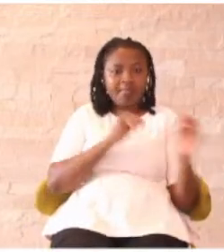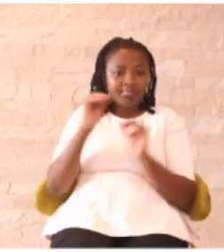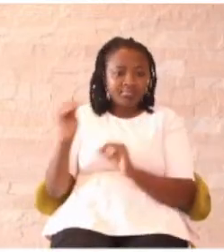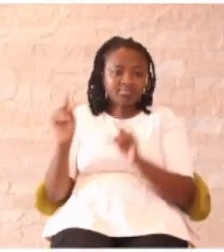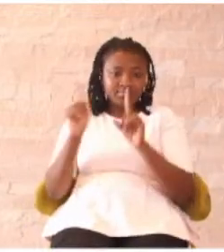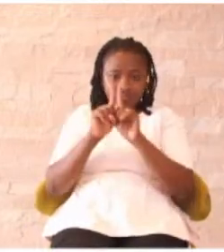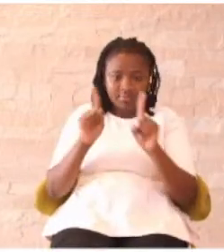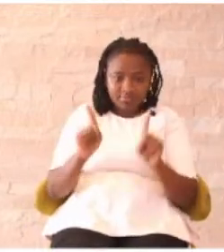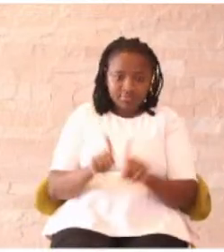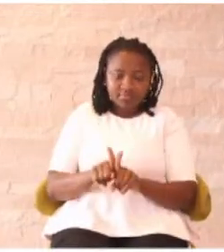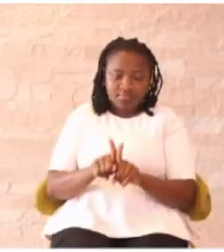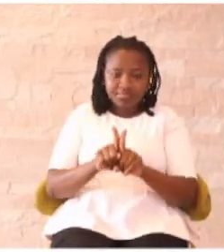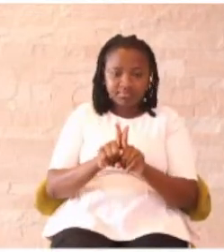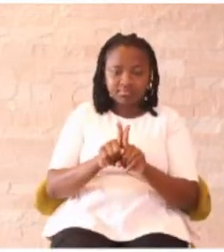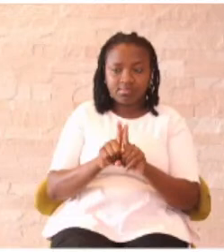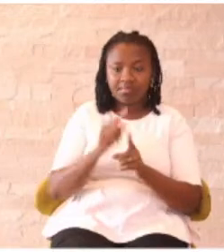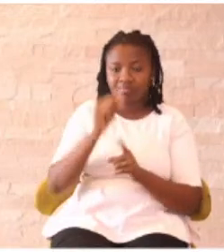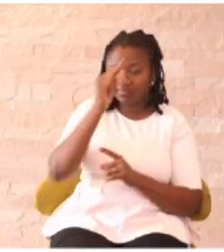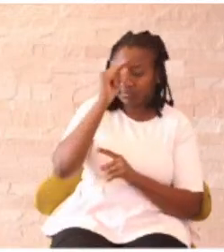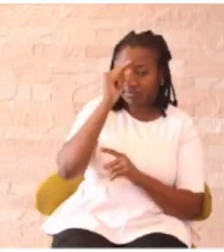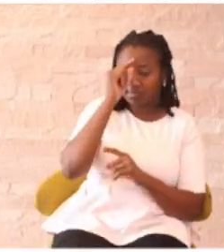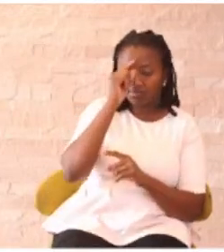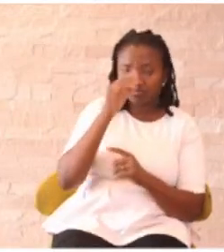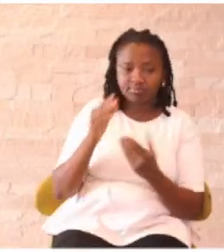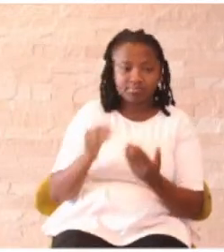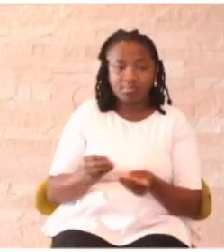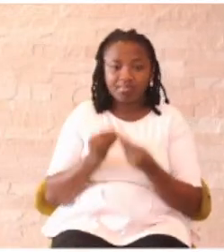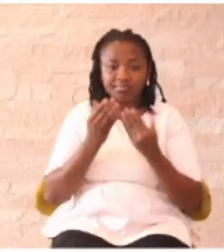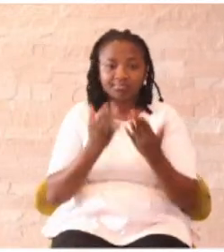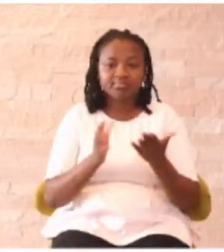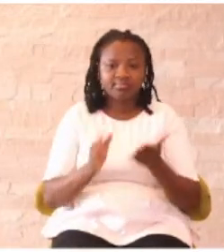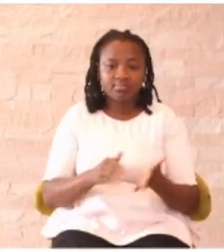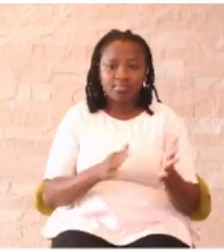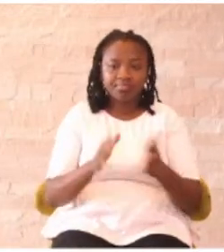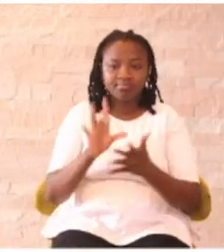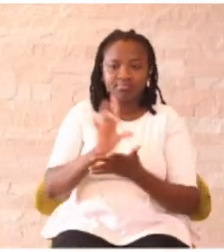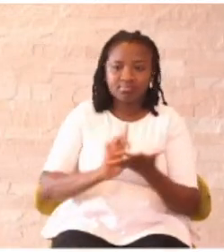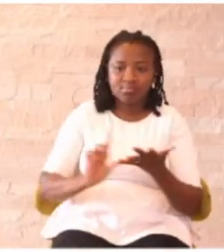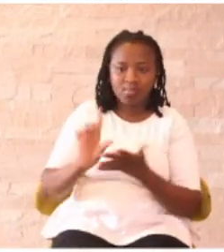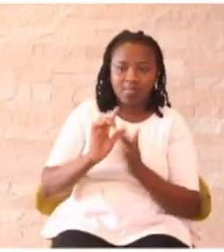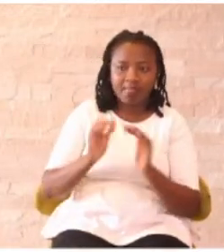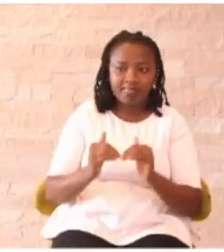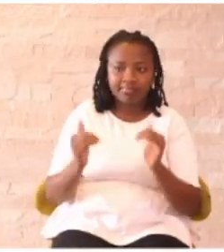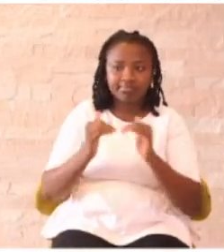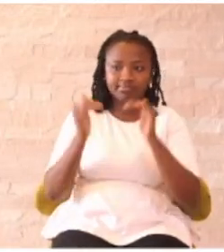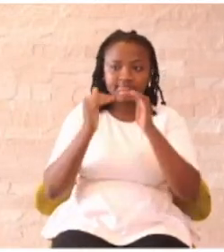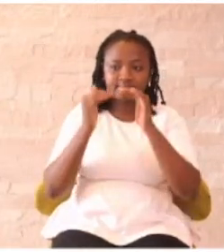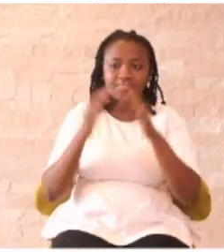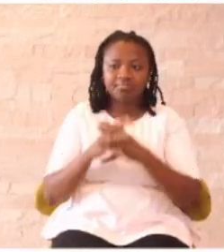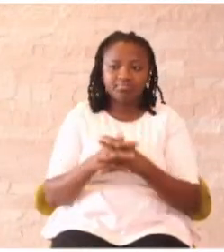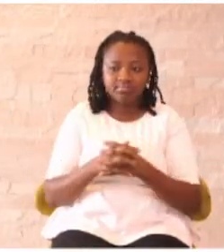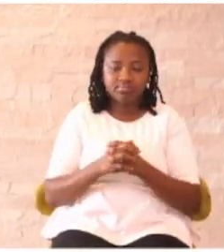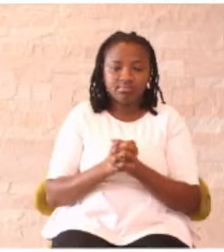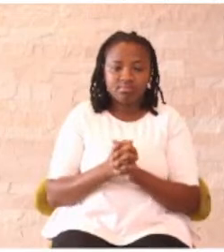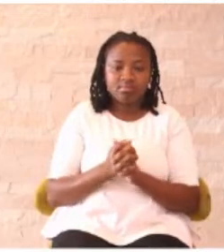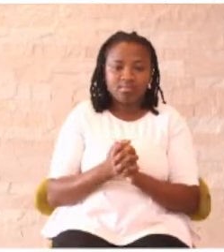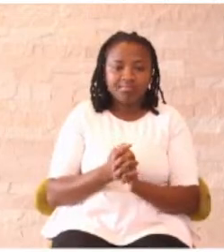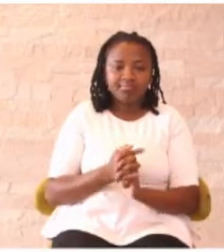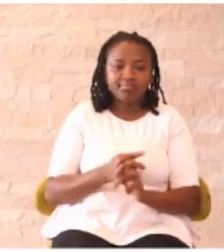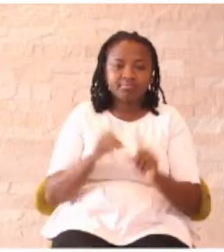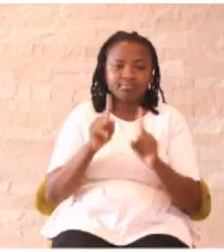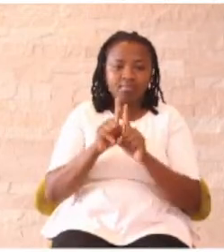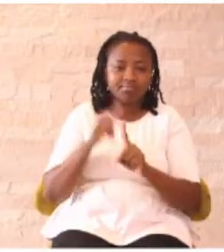the attentions of government from federal to local level to mitigate